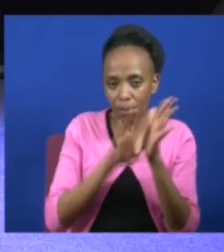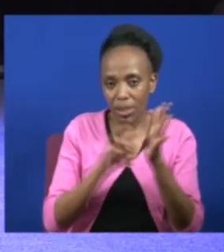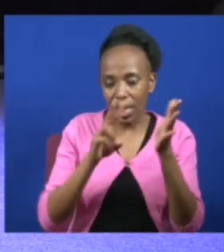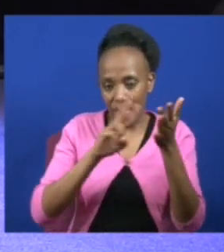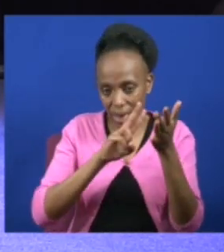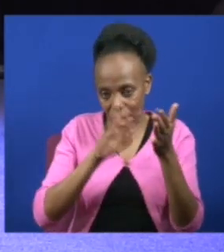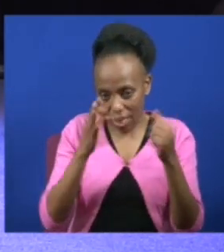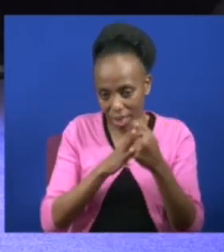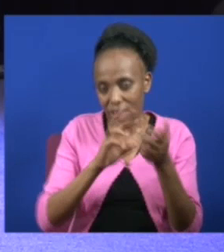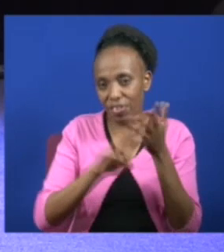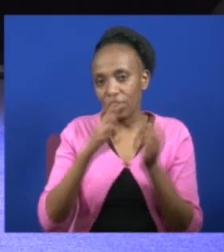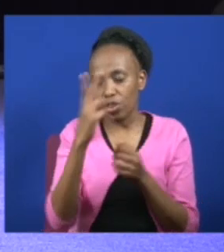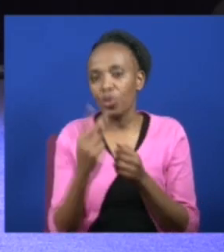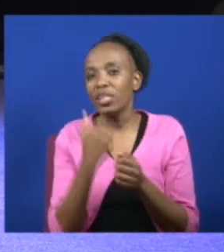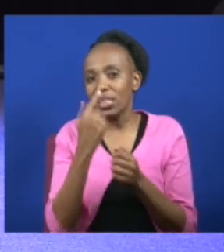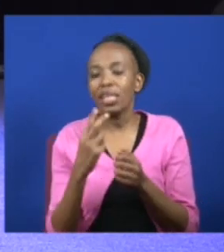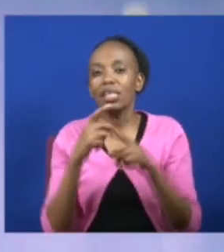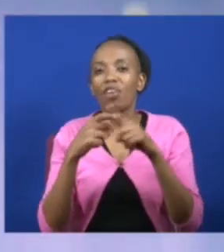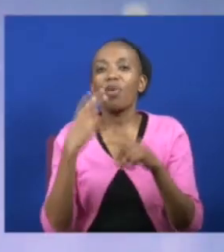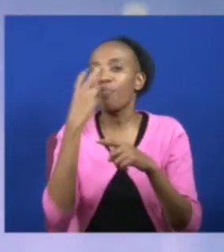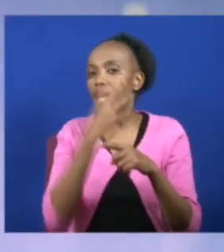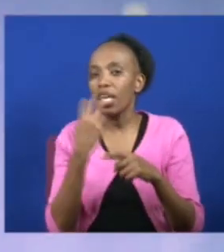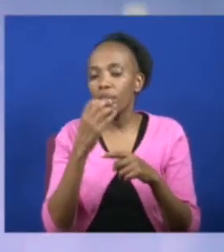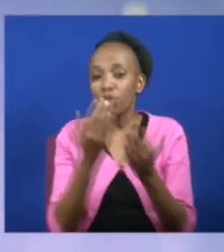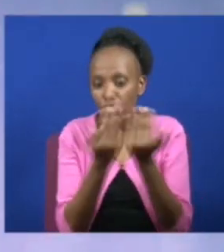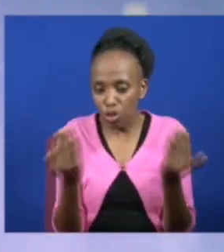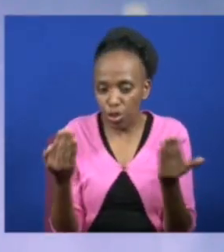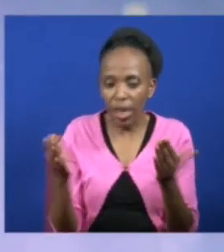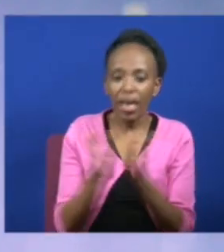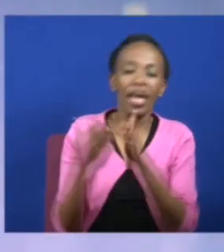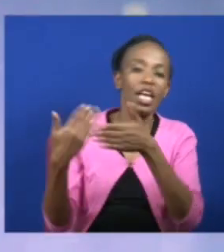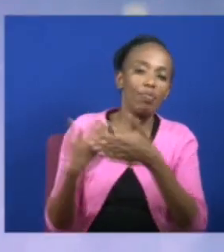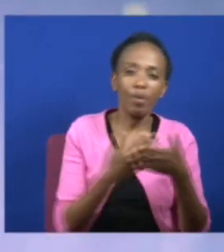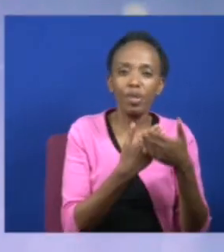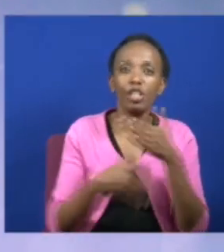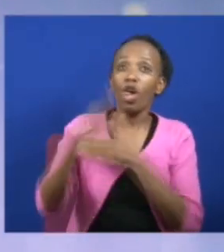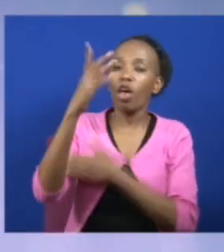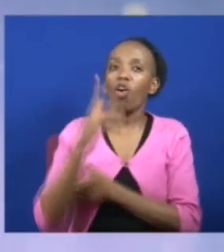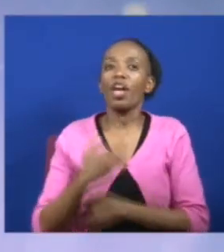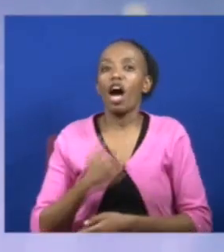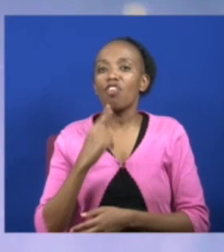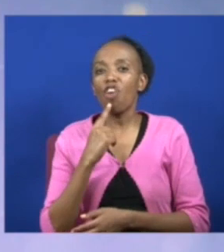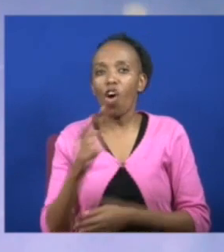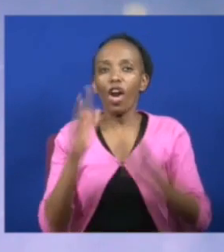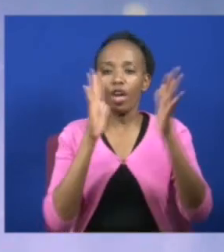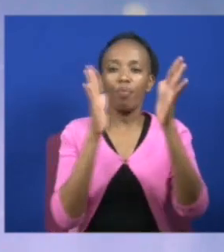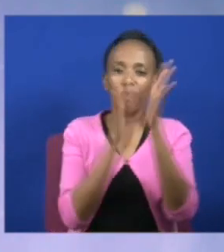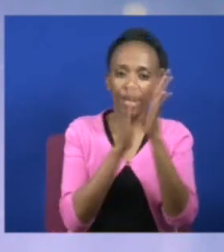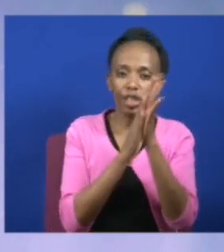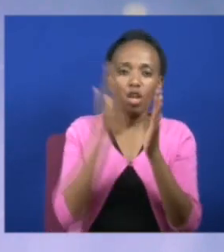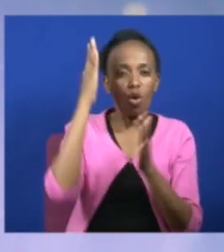also says, from the lips of children and infants, you have ordained